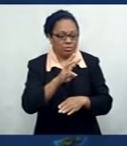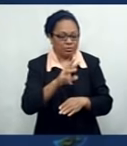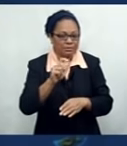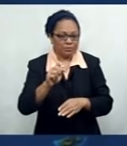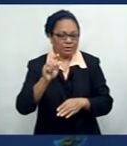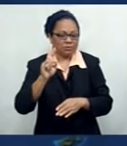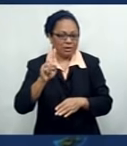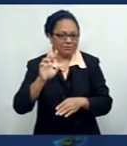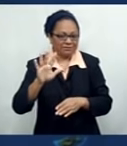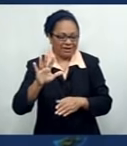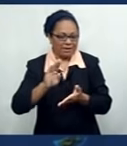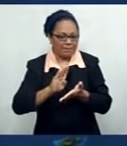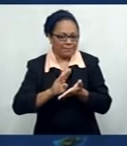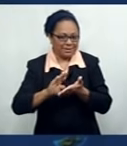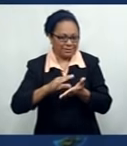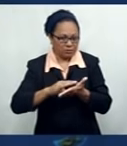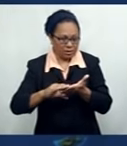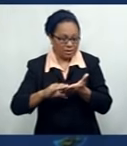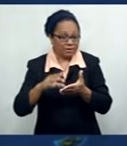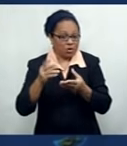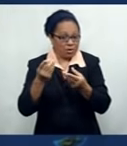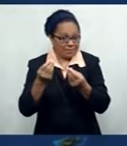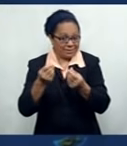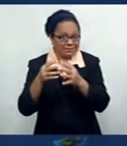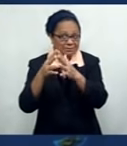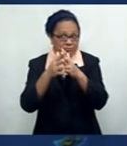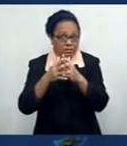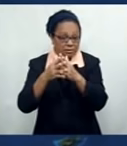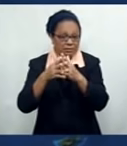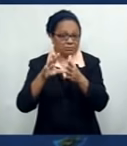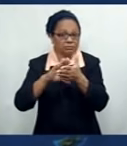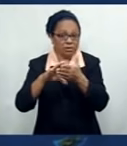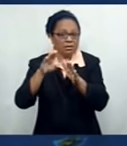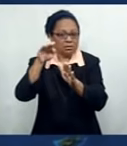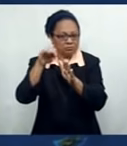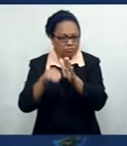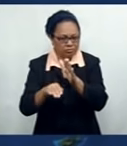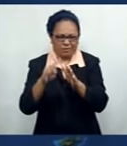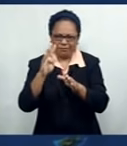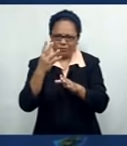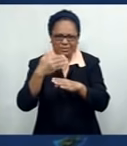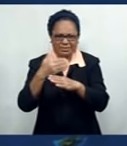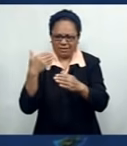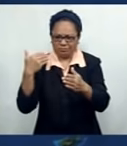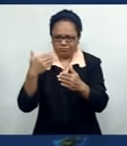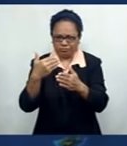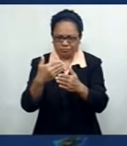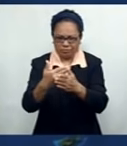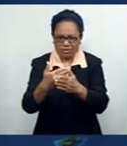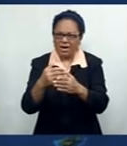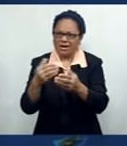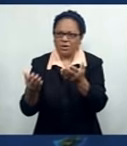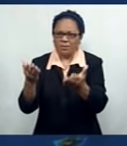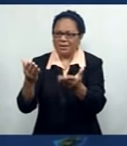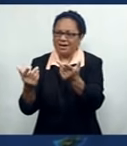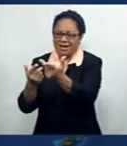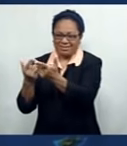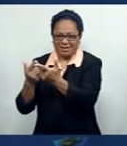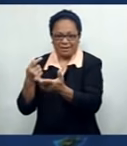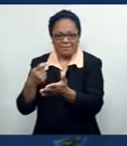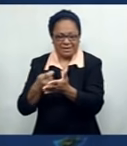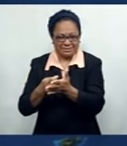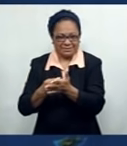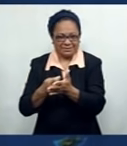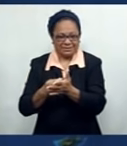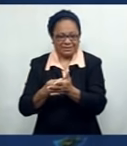billion. In currencies, the US dollar fell for a fourth straight day against a basket of other major currencies. This